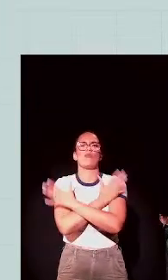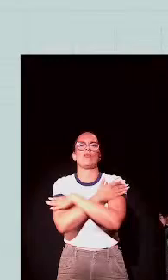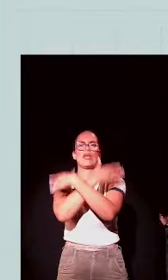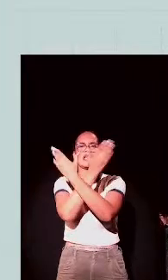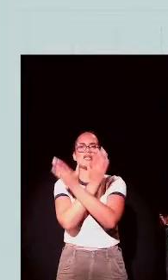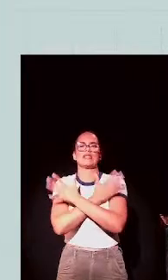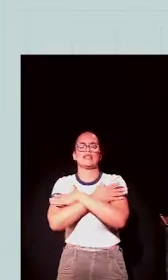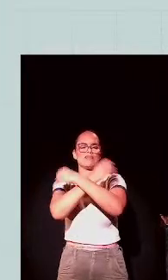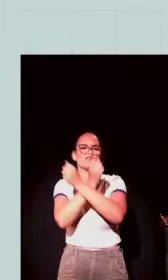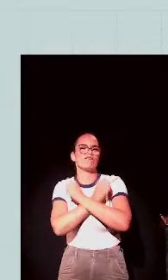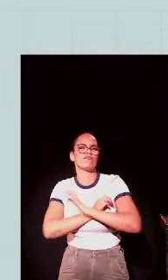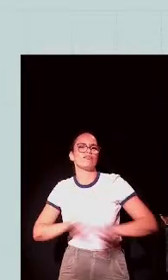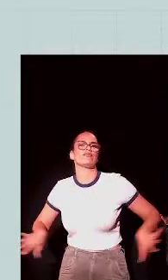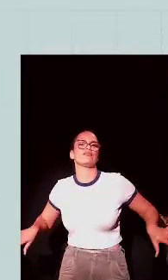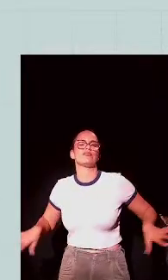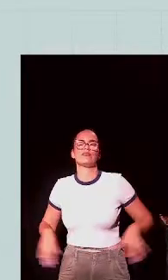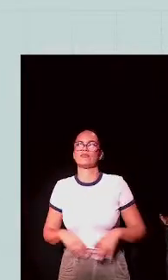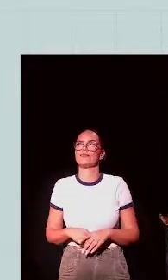withheld.